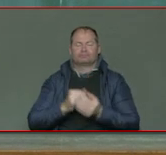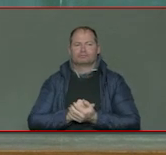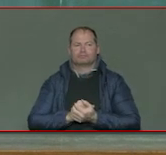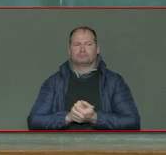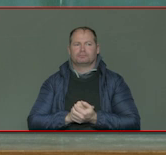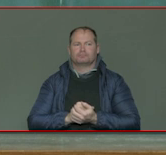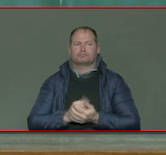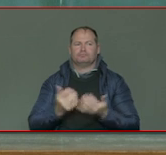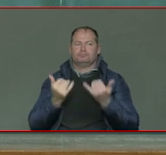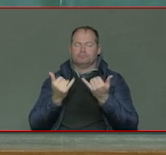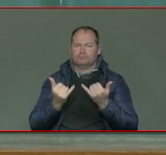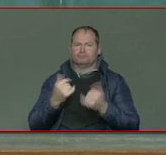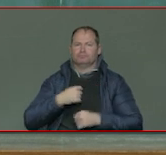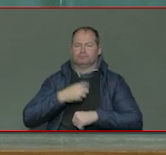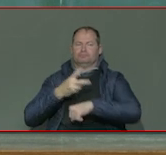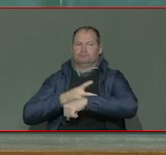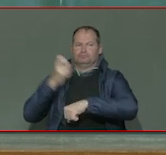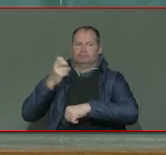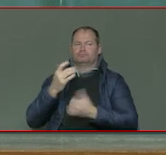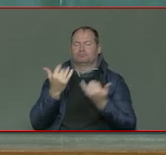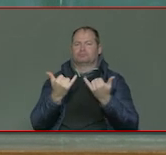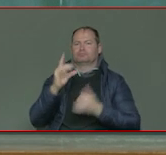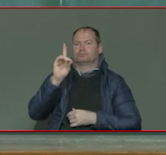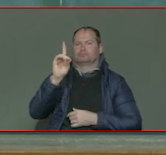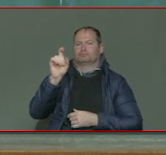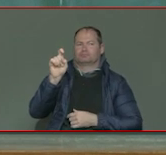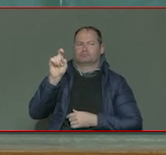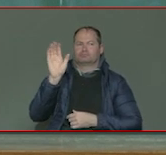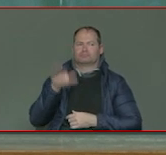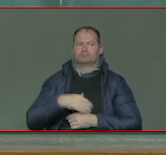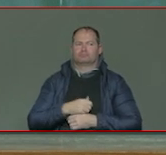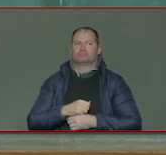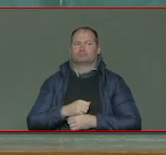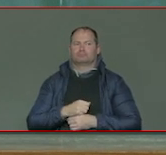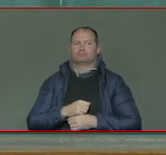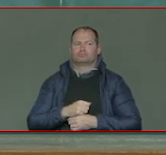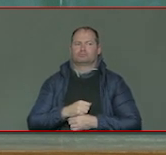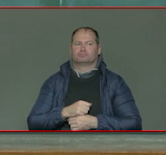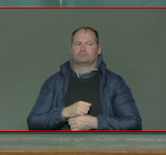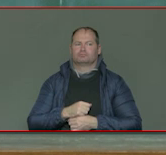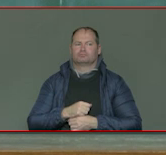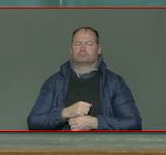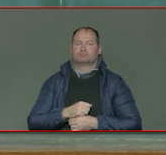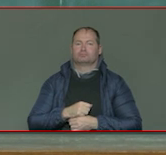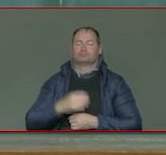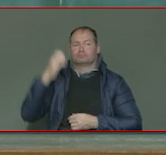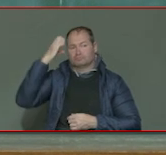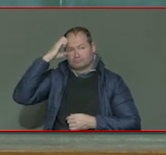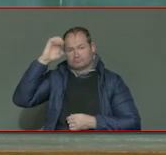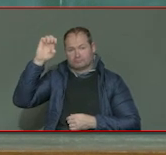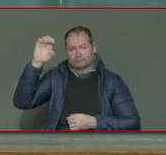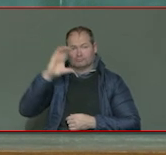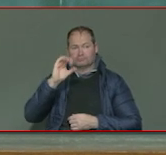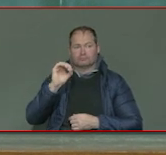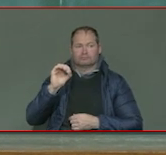I differentiate, I drop dx, that is the notation. So it's exponent times the coefficient,